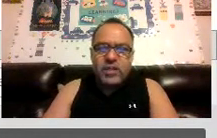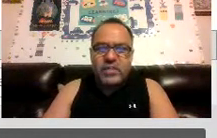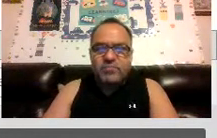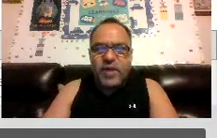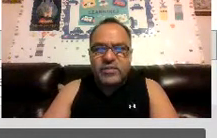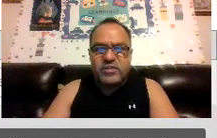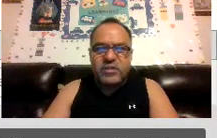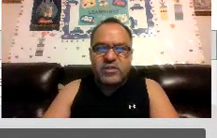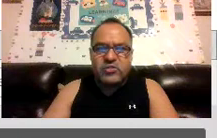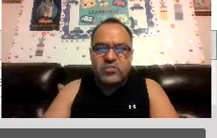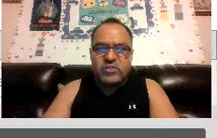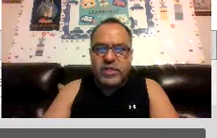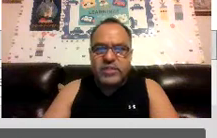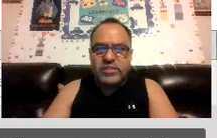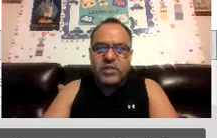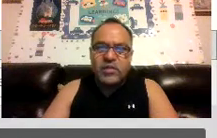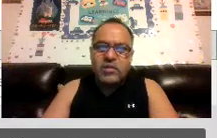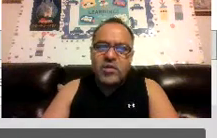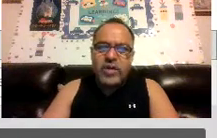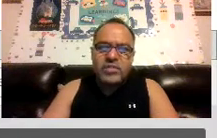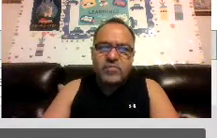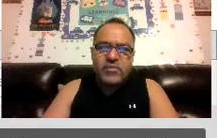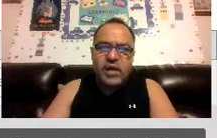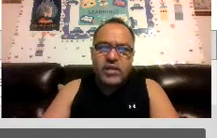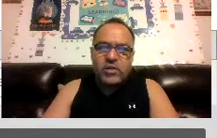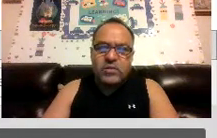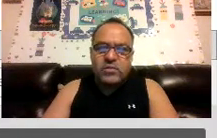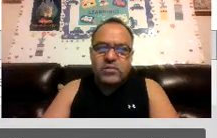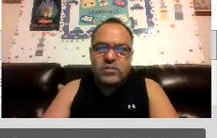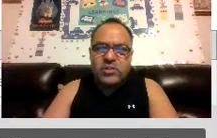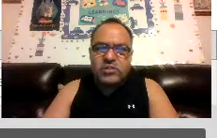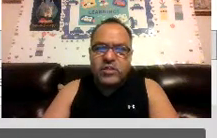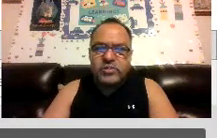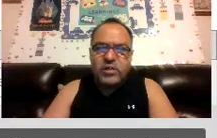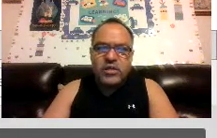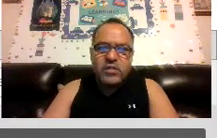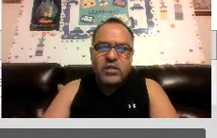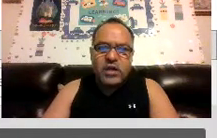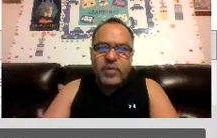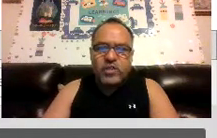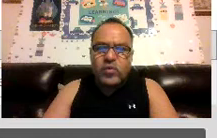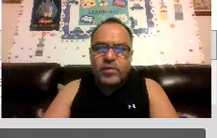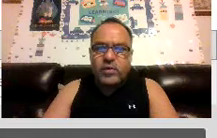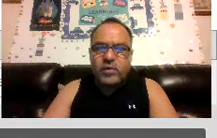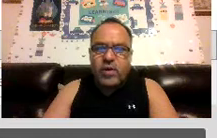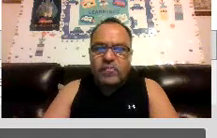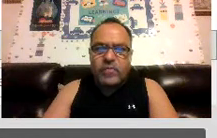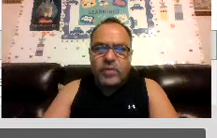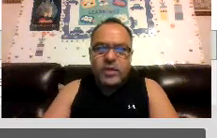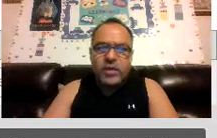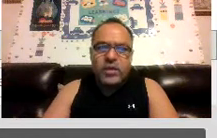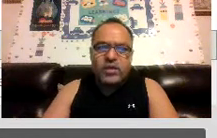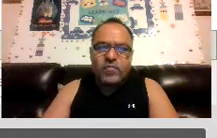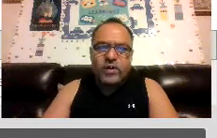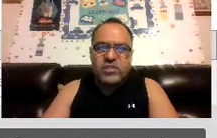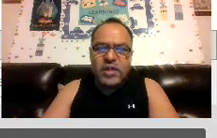and Tala sat back and studied their stones in silence. They raised them to the light and looked into their centers. They thought about the women who had cried for their